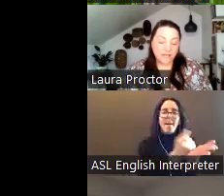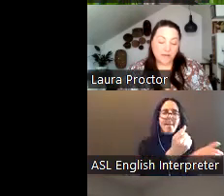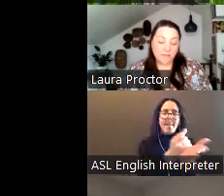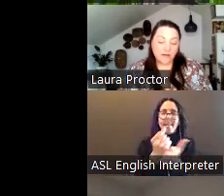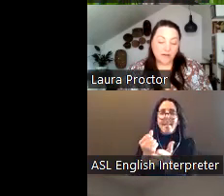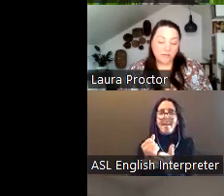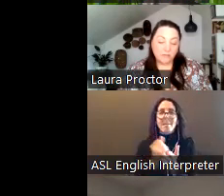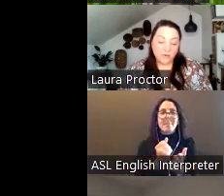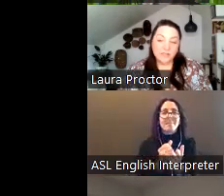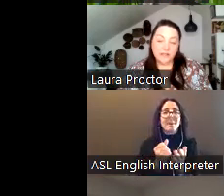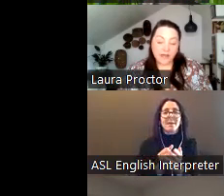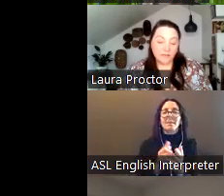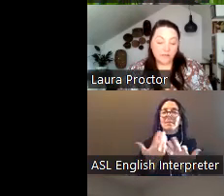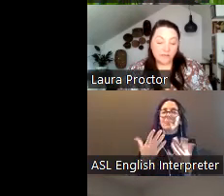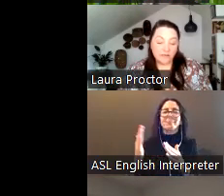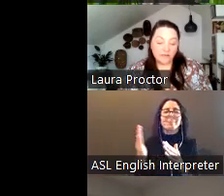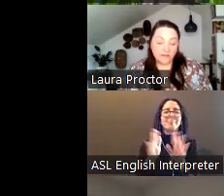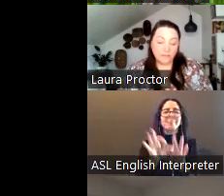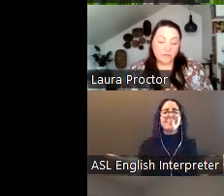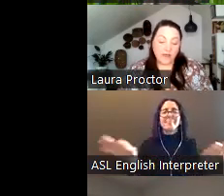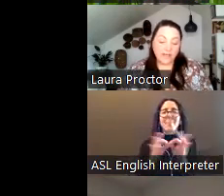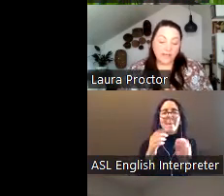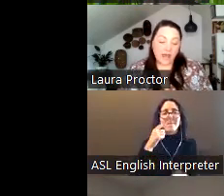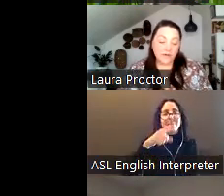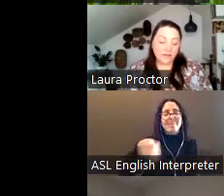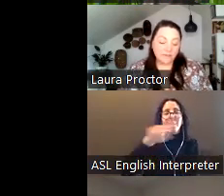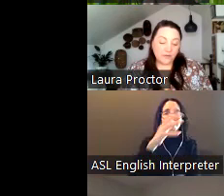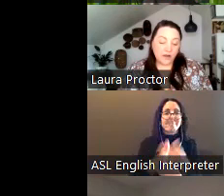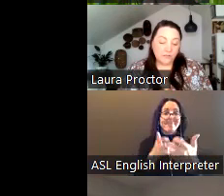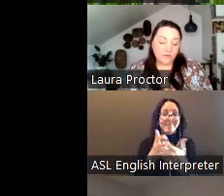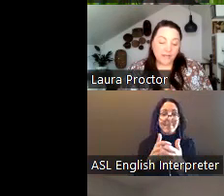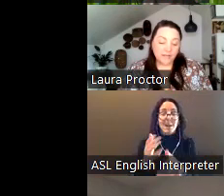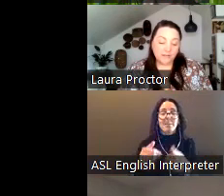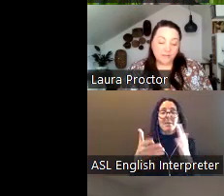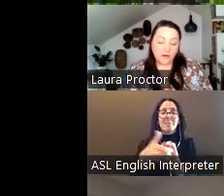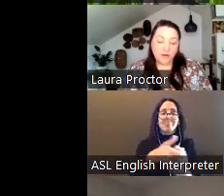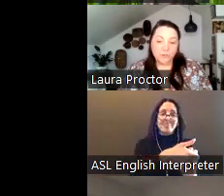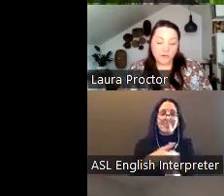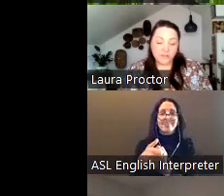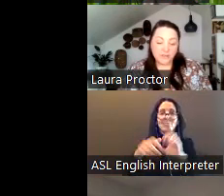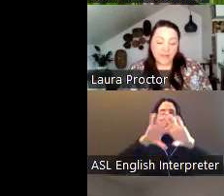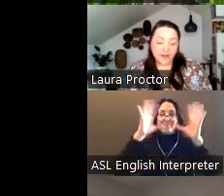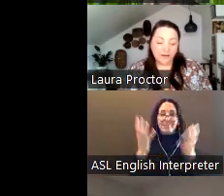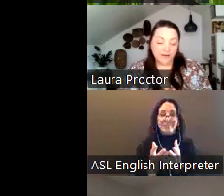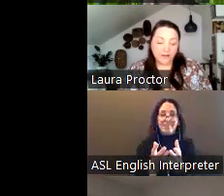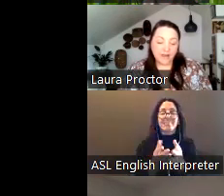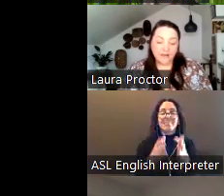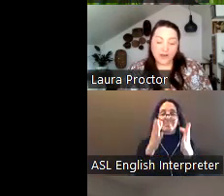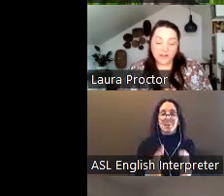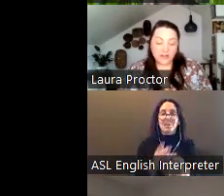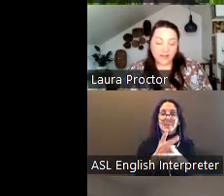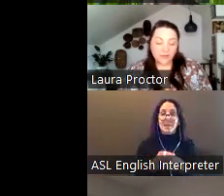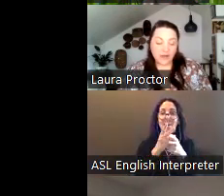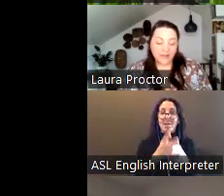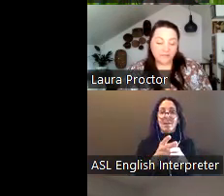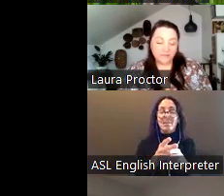in ways that matter most to them, providing collaborative, comprehensive, whole person care, and